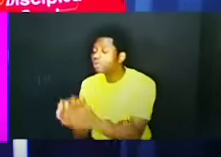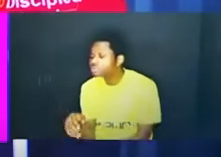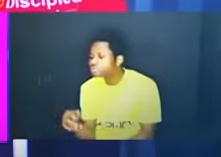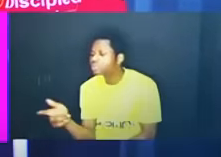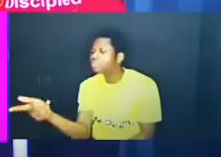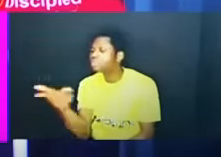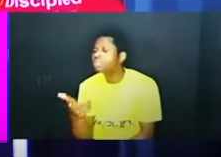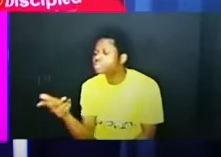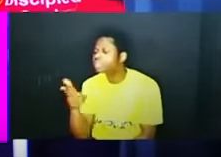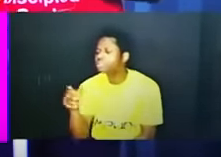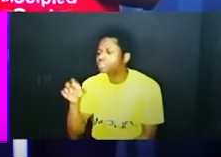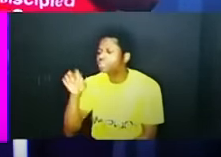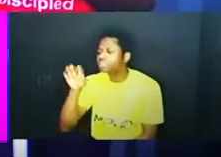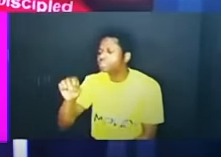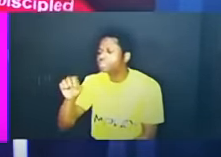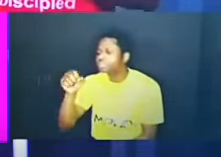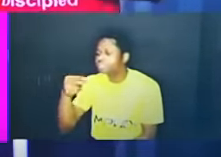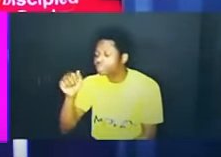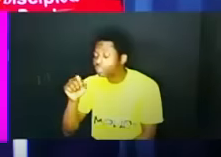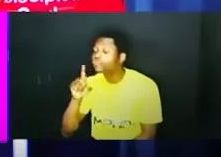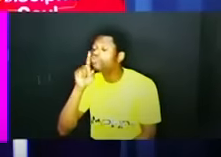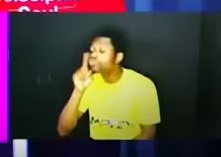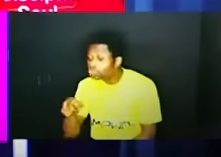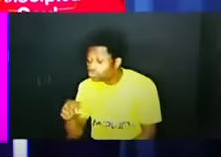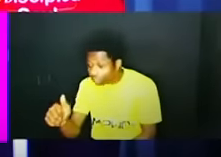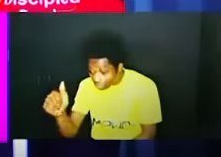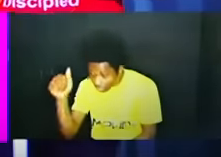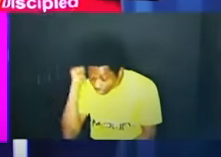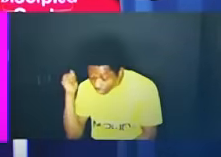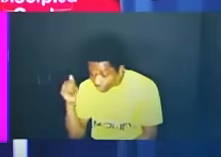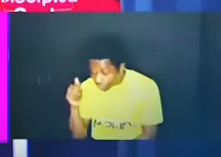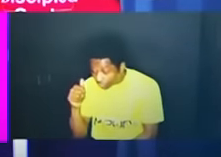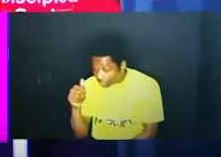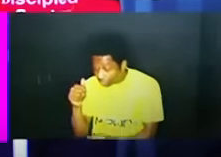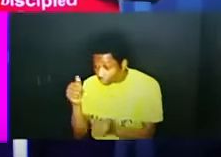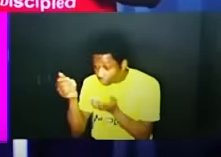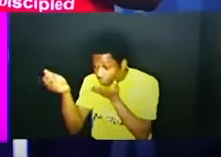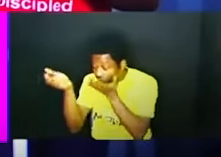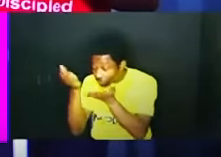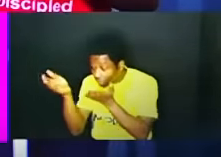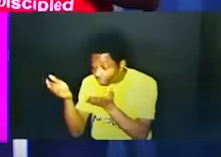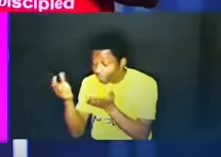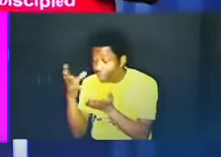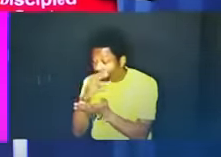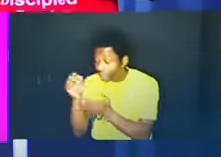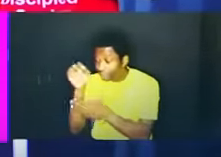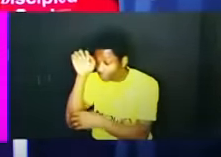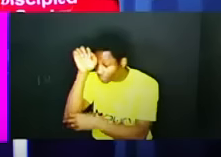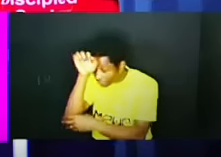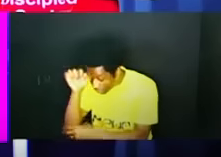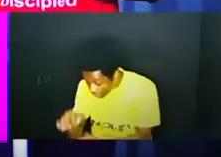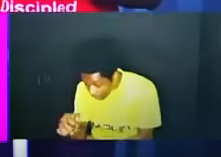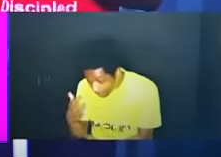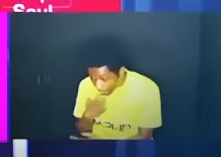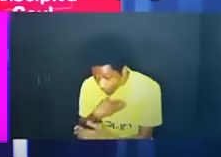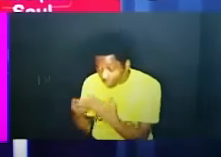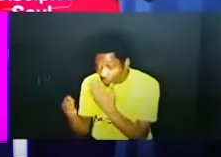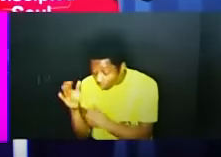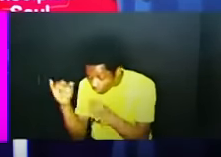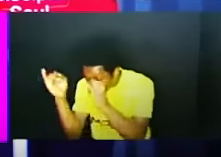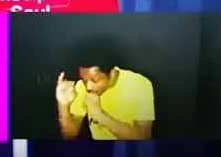ne Abednego, mo bwapa ena mon sum nyame, na mon sorry sika ho niya, me di mesi